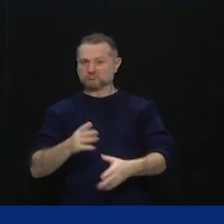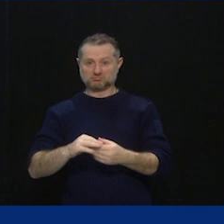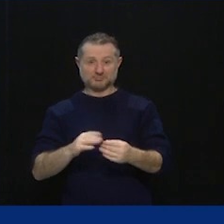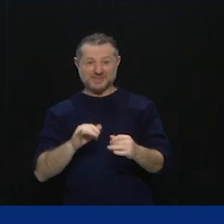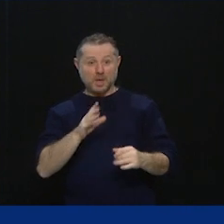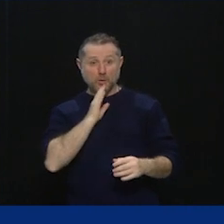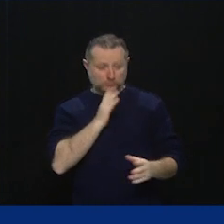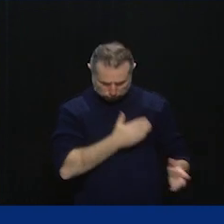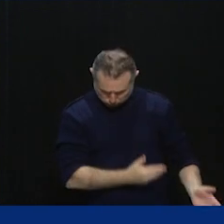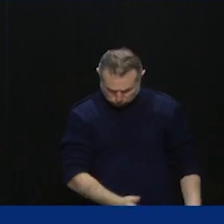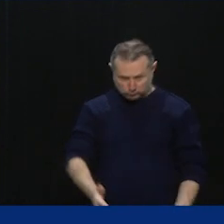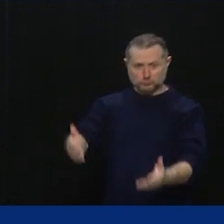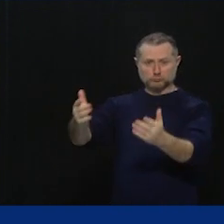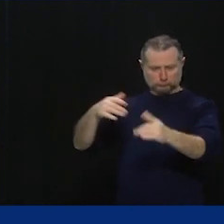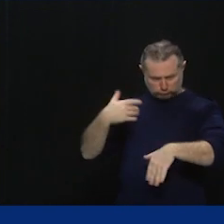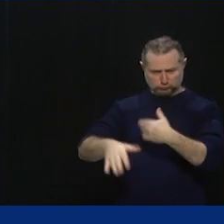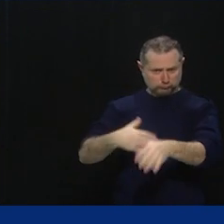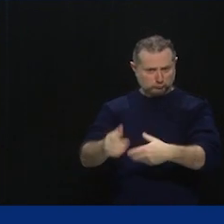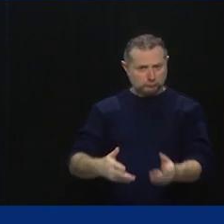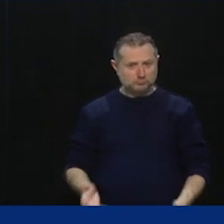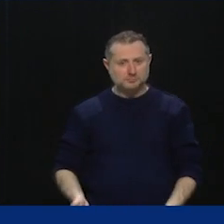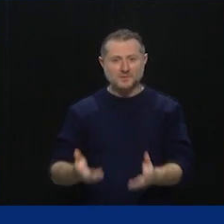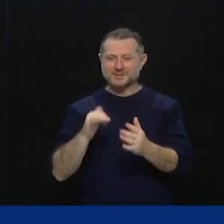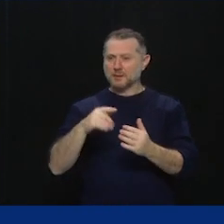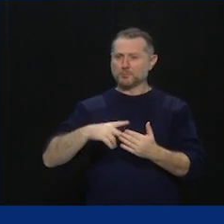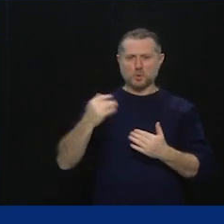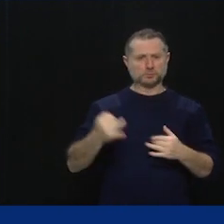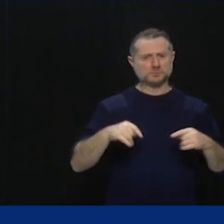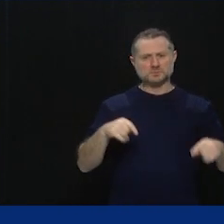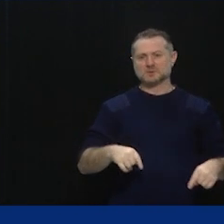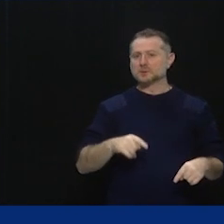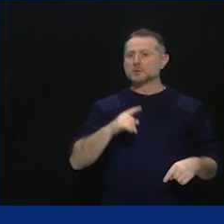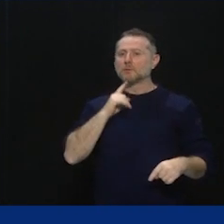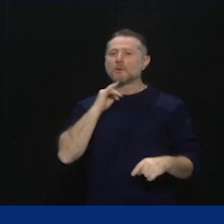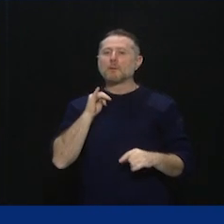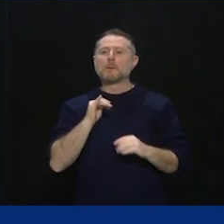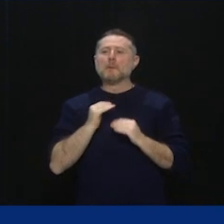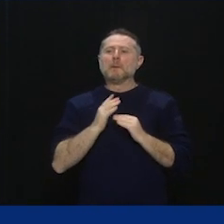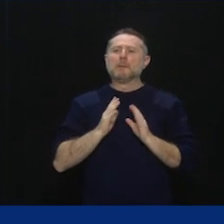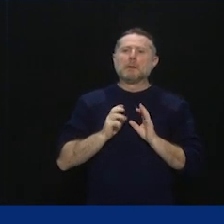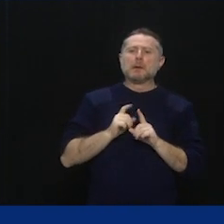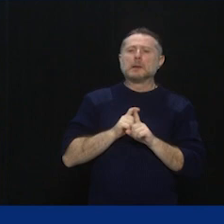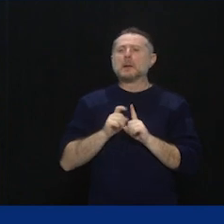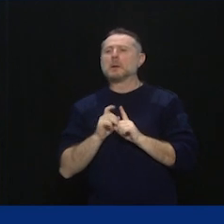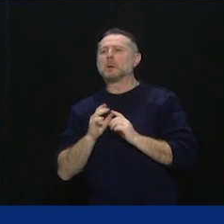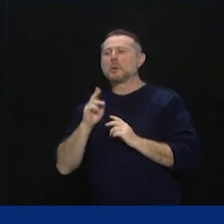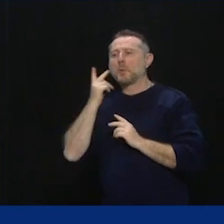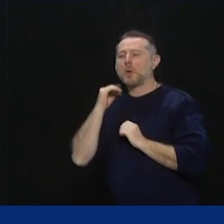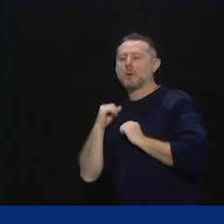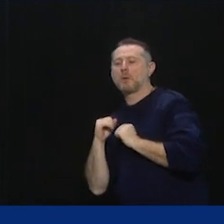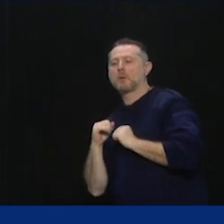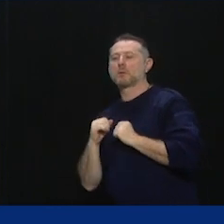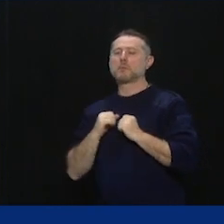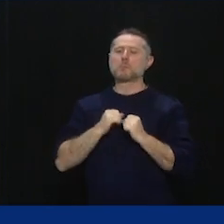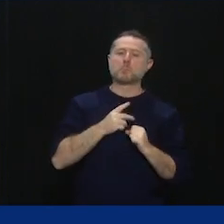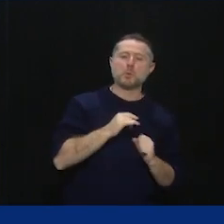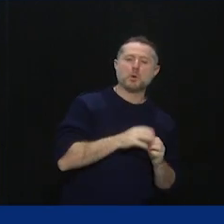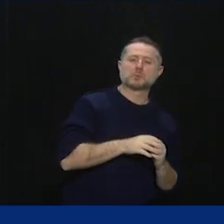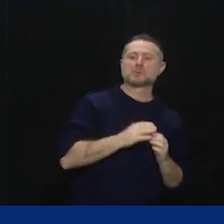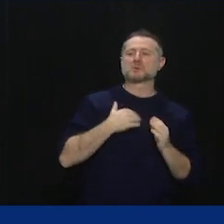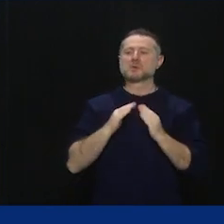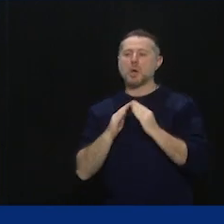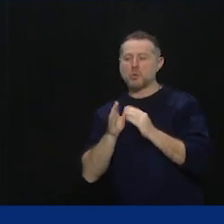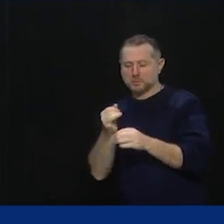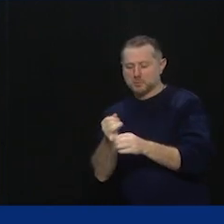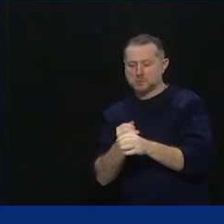that has transcended political party, it's transcended municipal boundaries, and proven that if we all work together, we can create something special. Thank